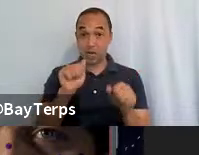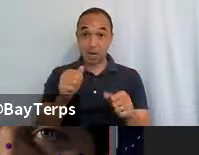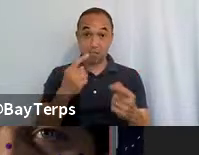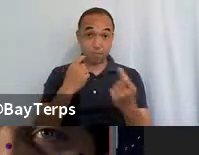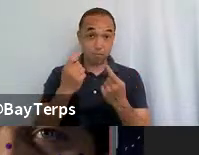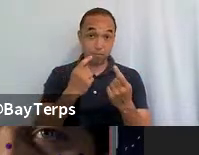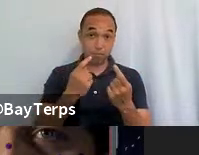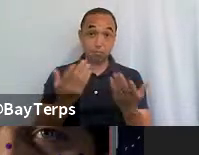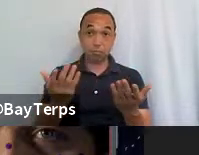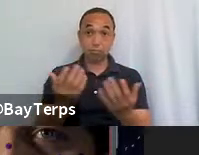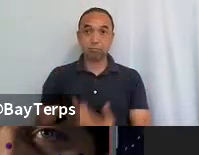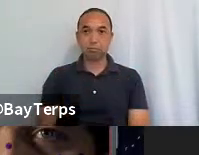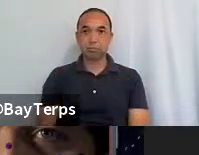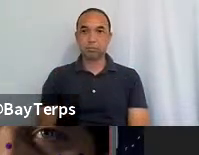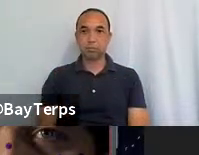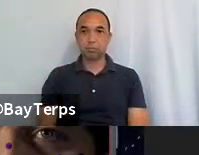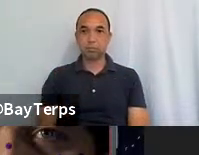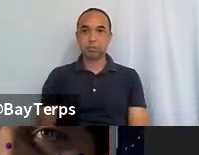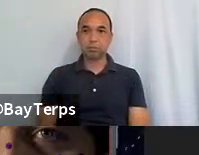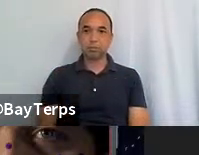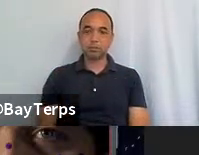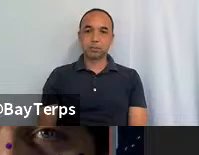sheet.